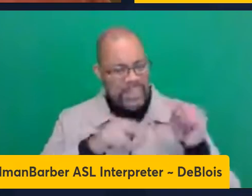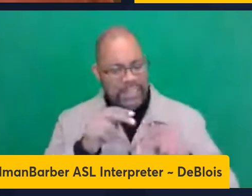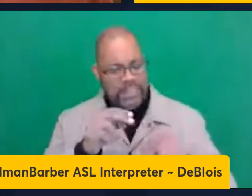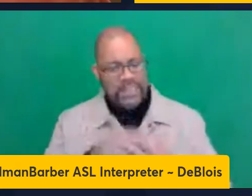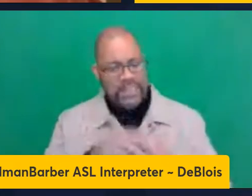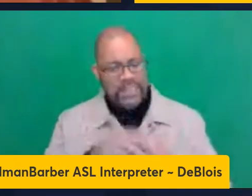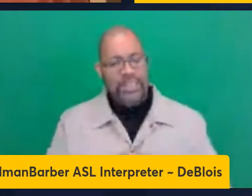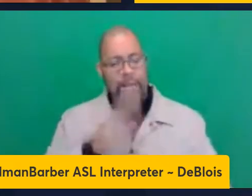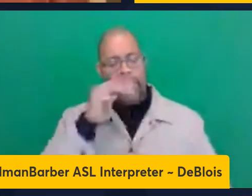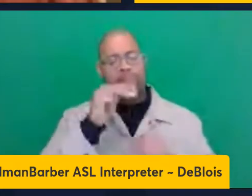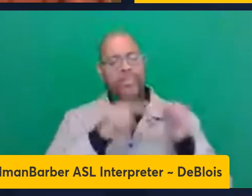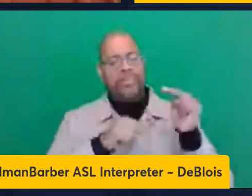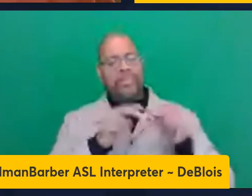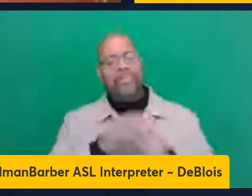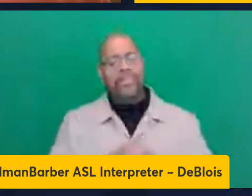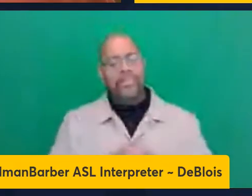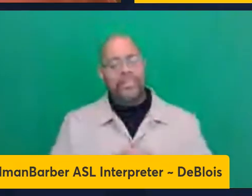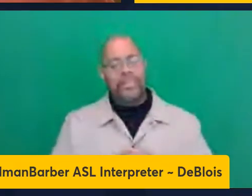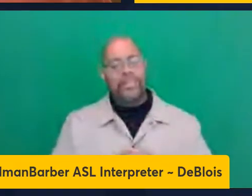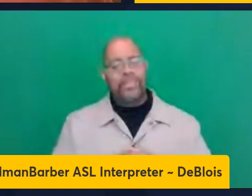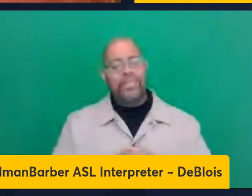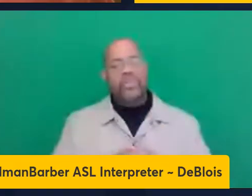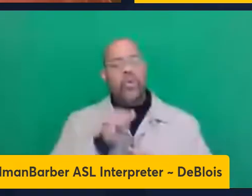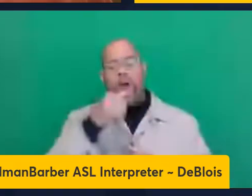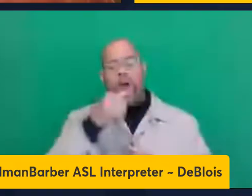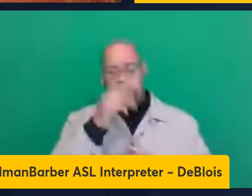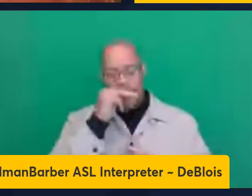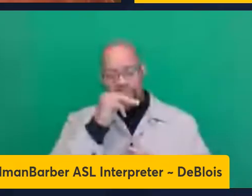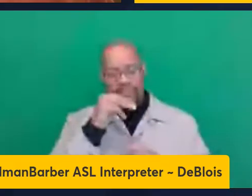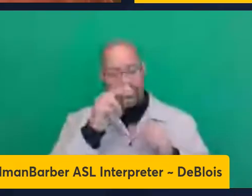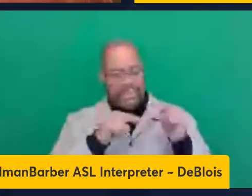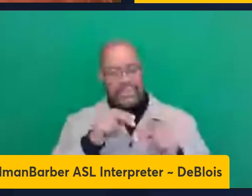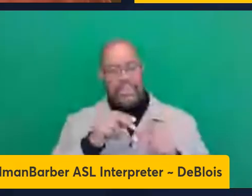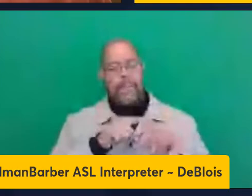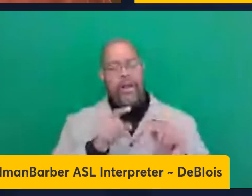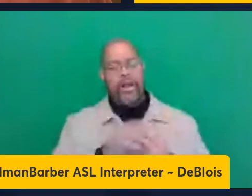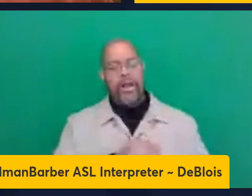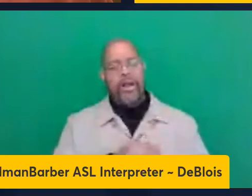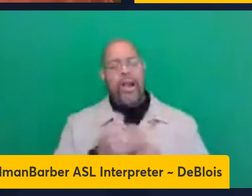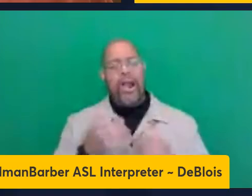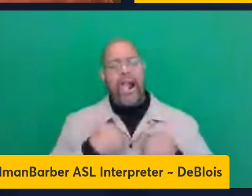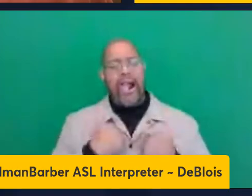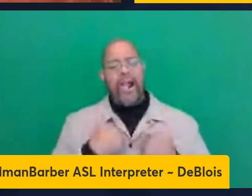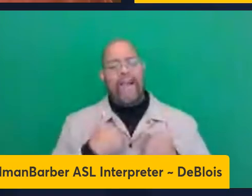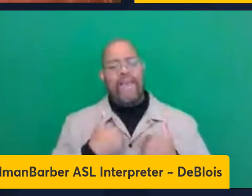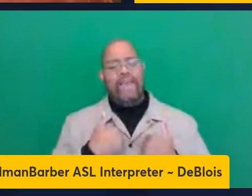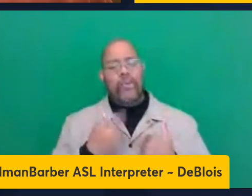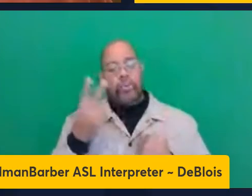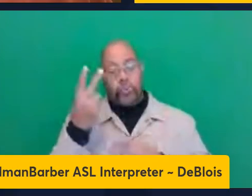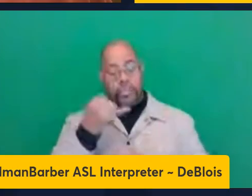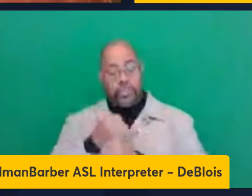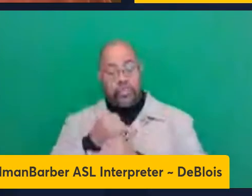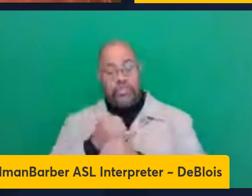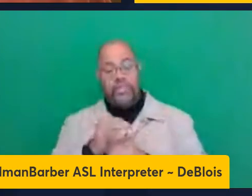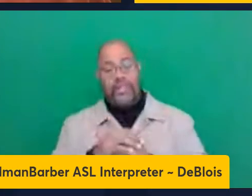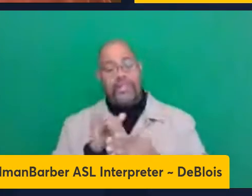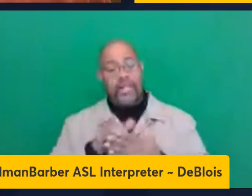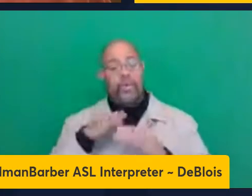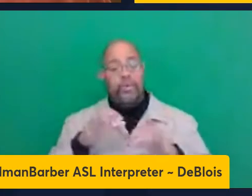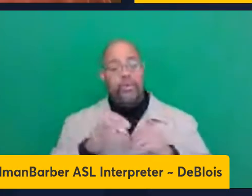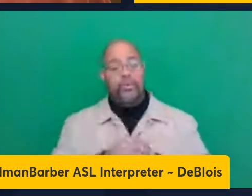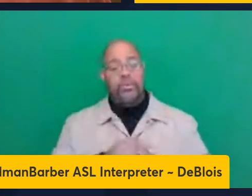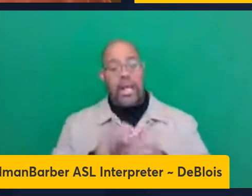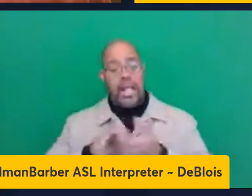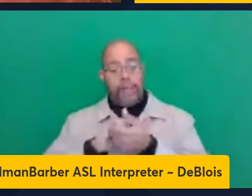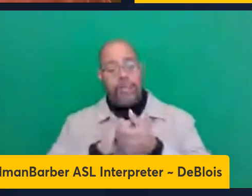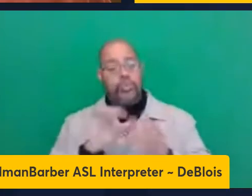mouse facility. No, we don't have a mouse facility in house, but we have two institutions that we collaborate with to do animal